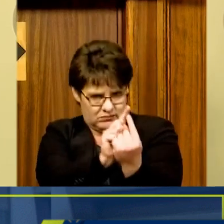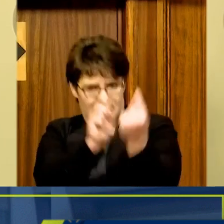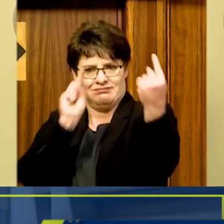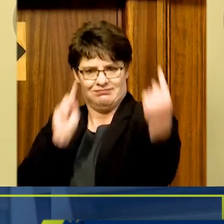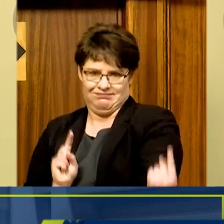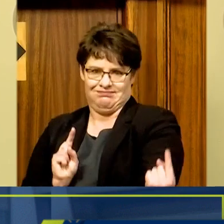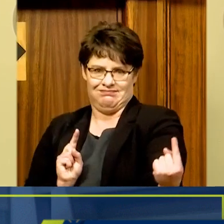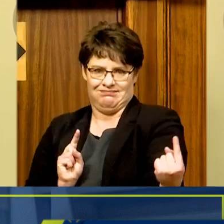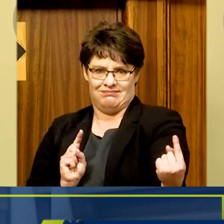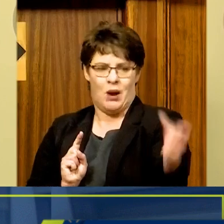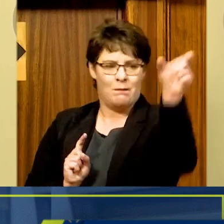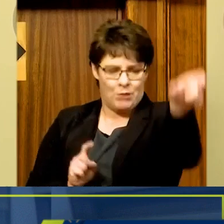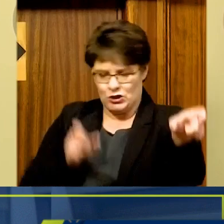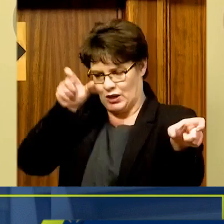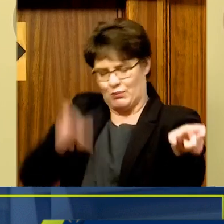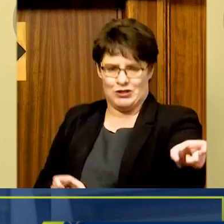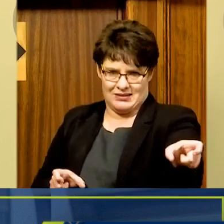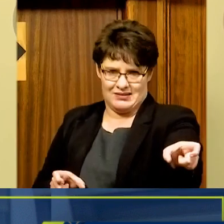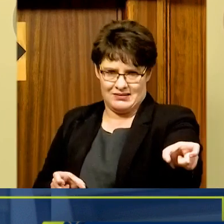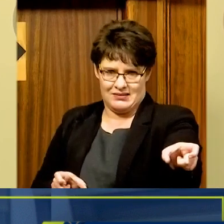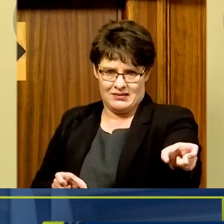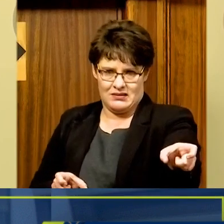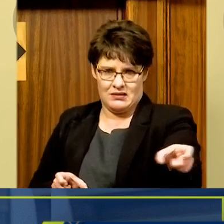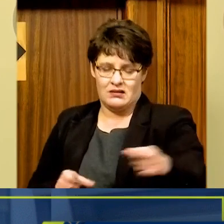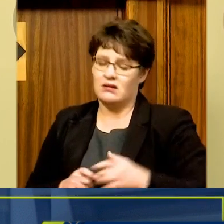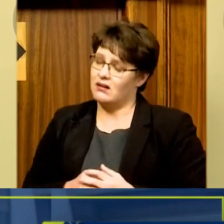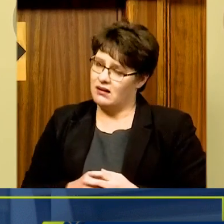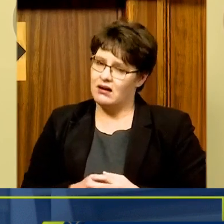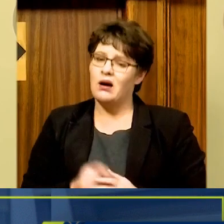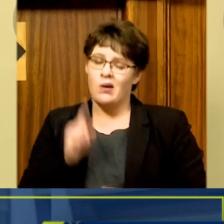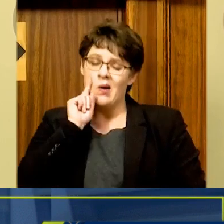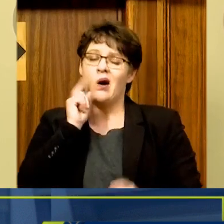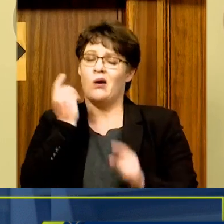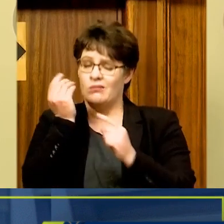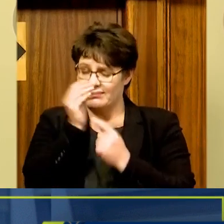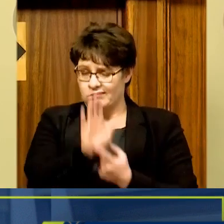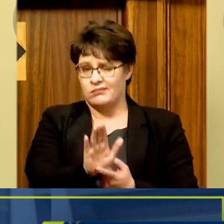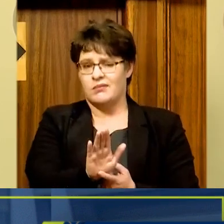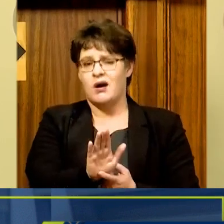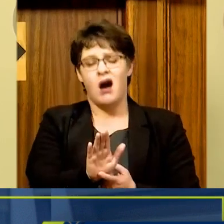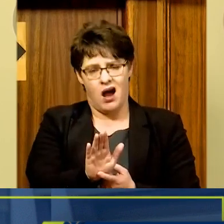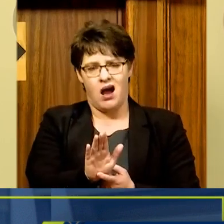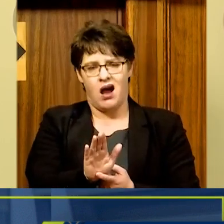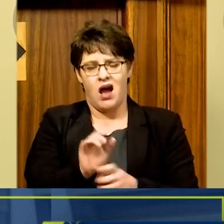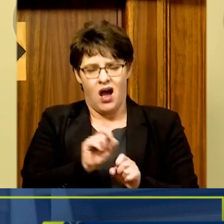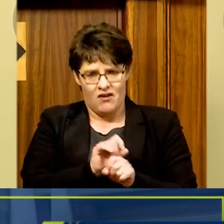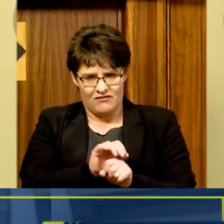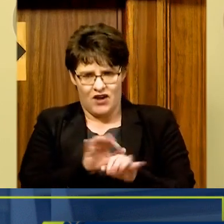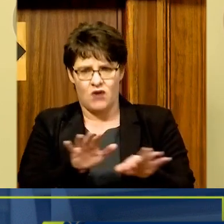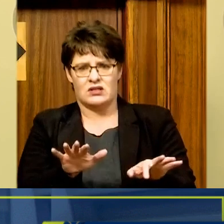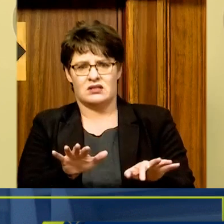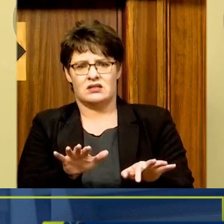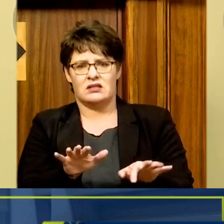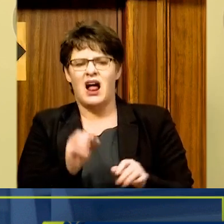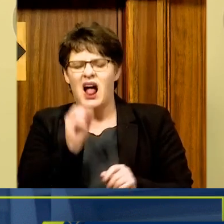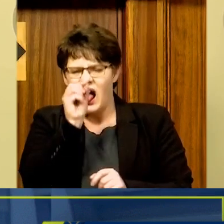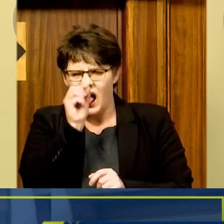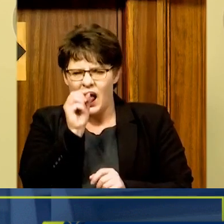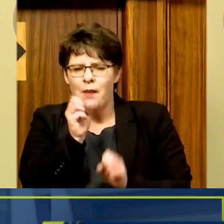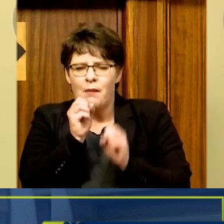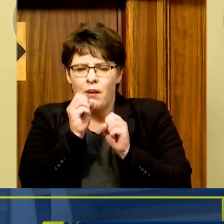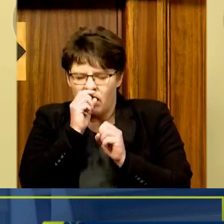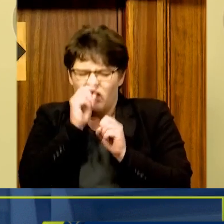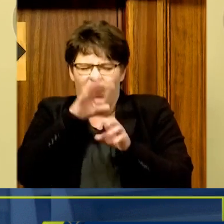other people. There is now emerging evidence that the virus may also be carried in tiny